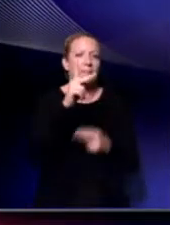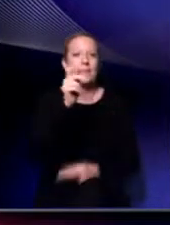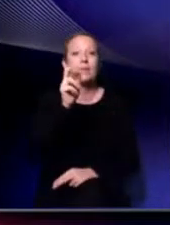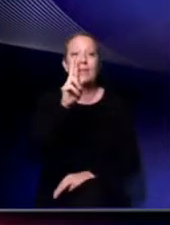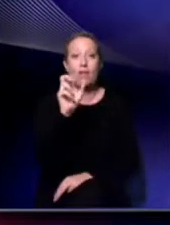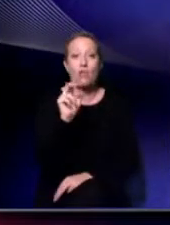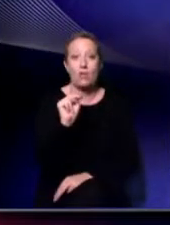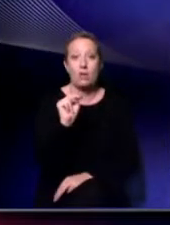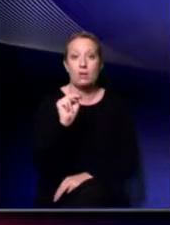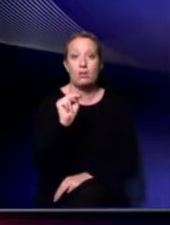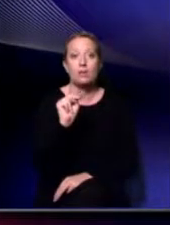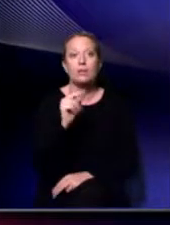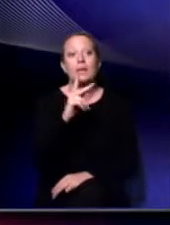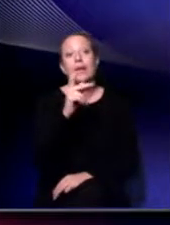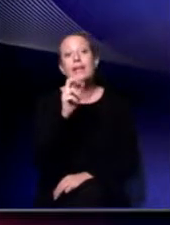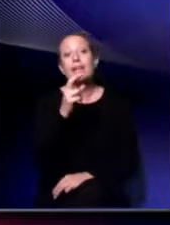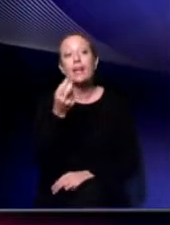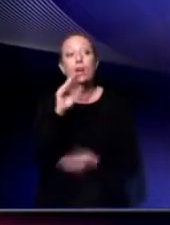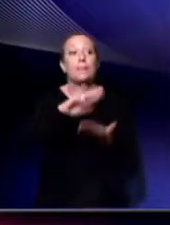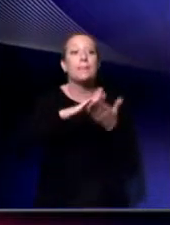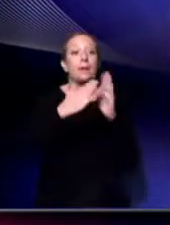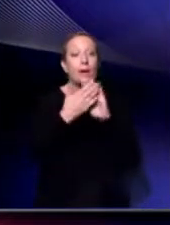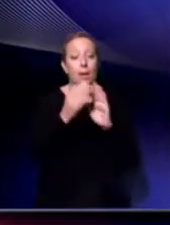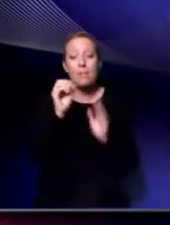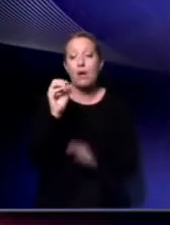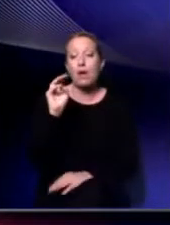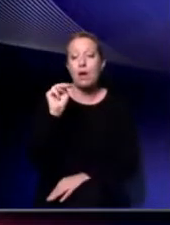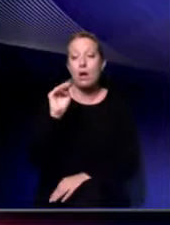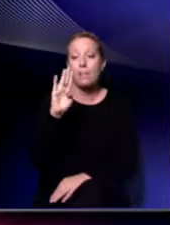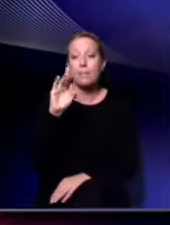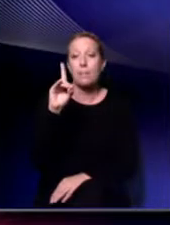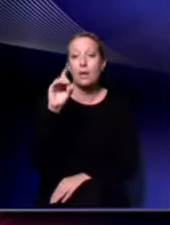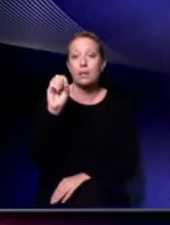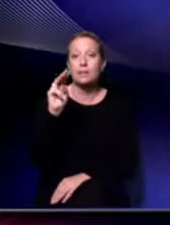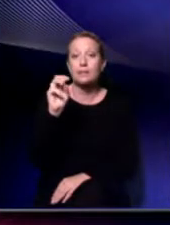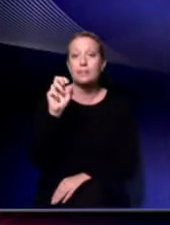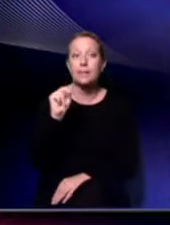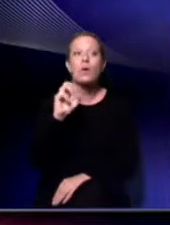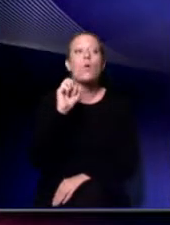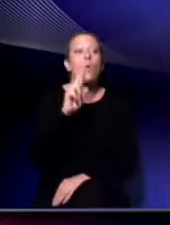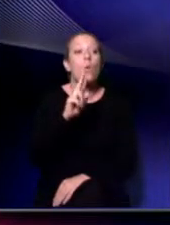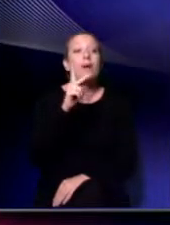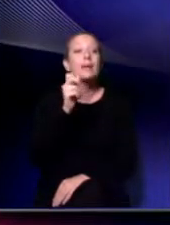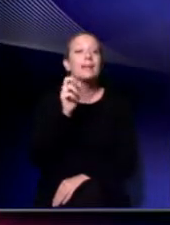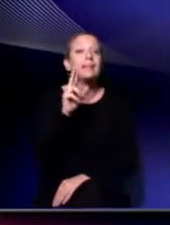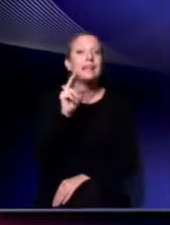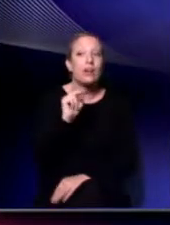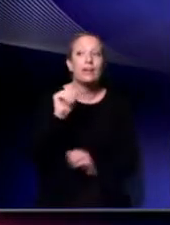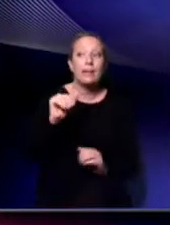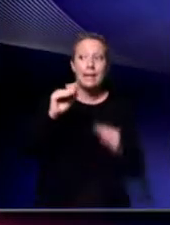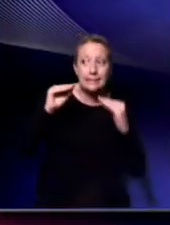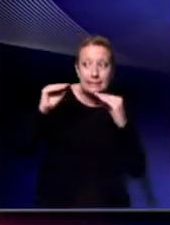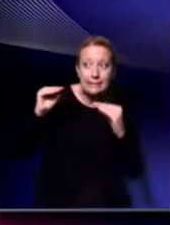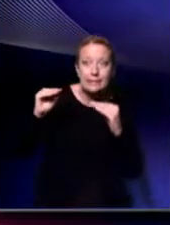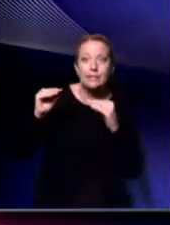could serve as an ombudsman, or maybe that Karen could do the sensitivity training.